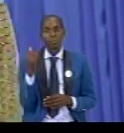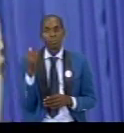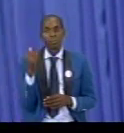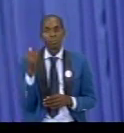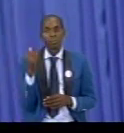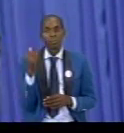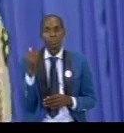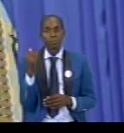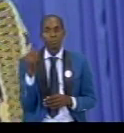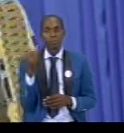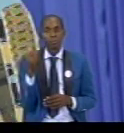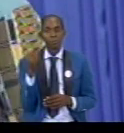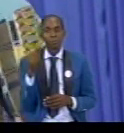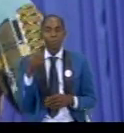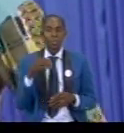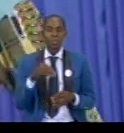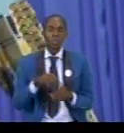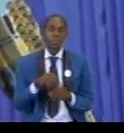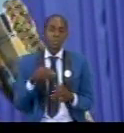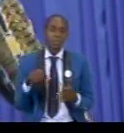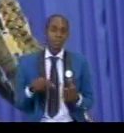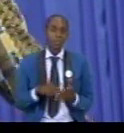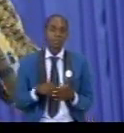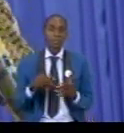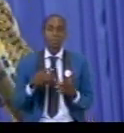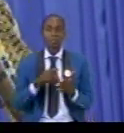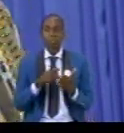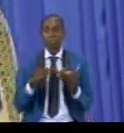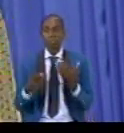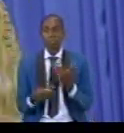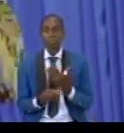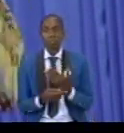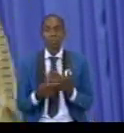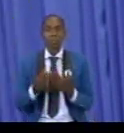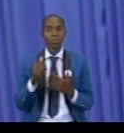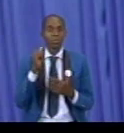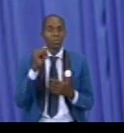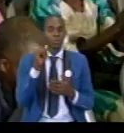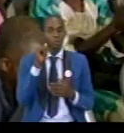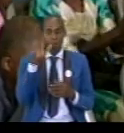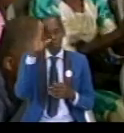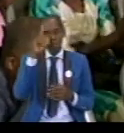During crusade yi mo de ni igbala nibi mo ni oluwa logo